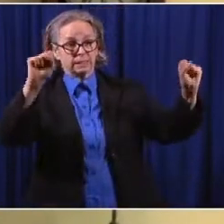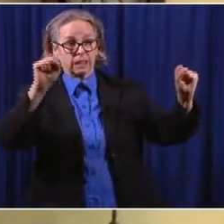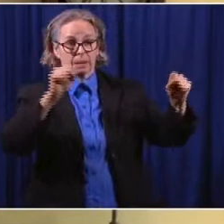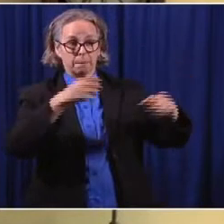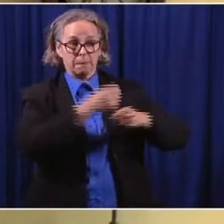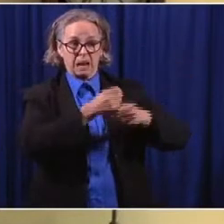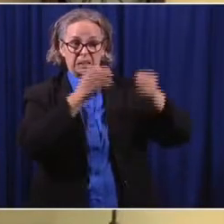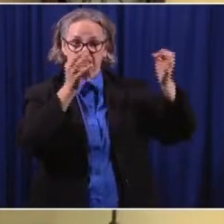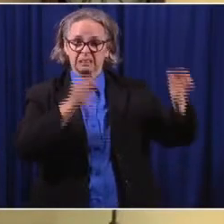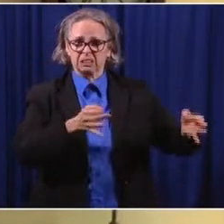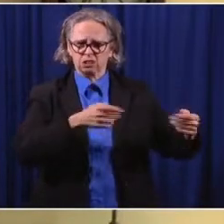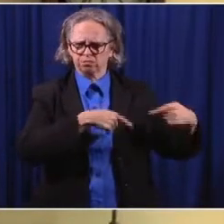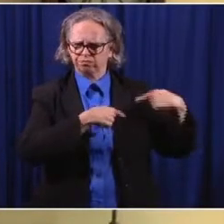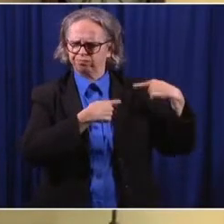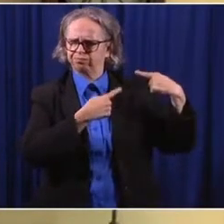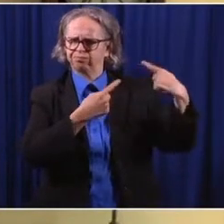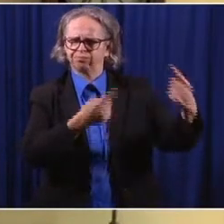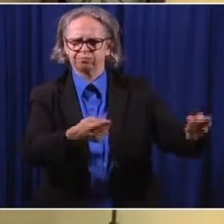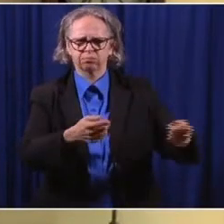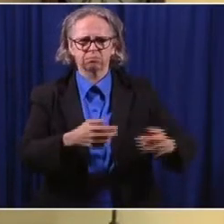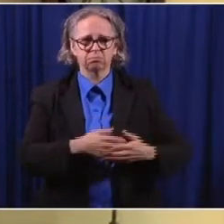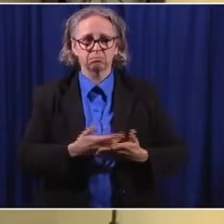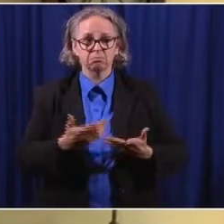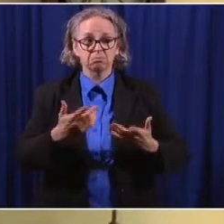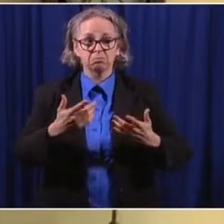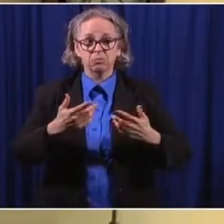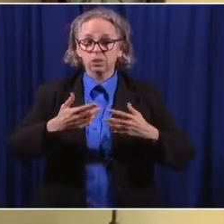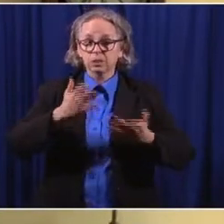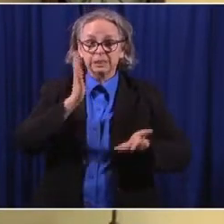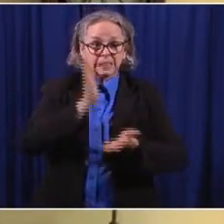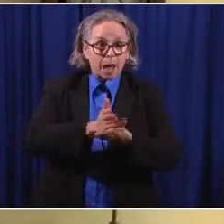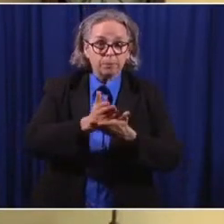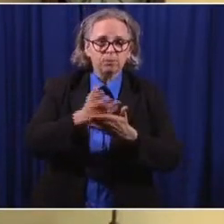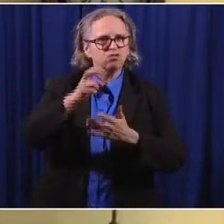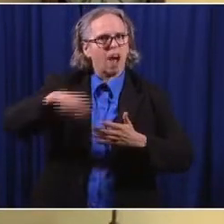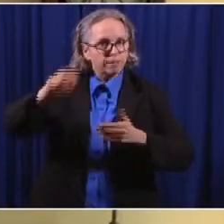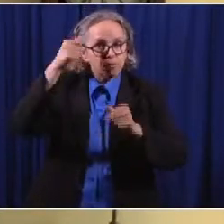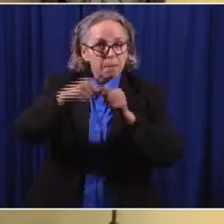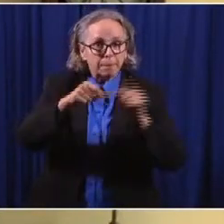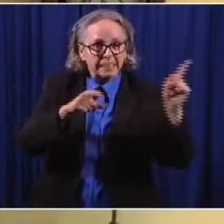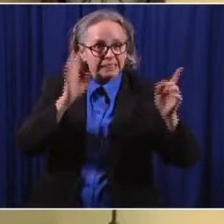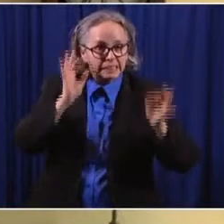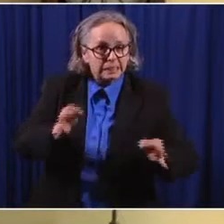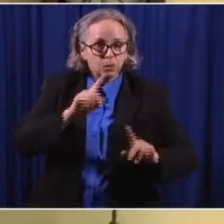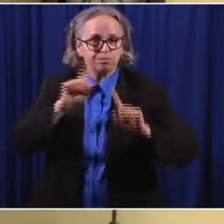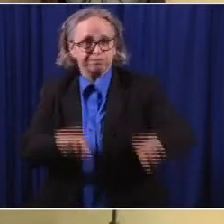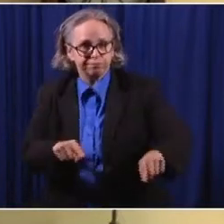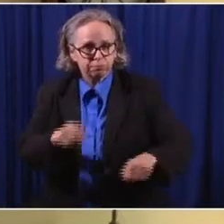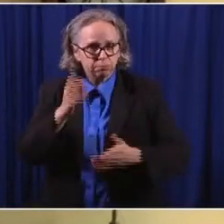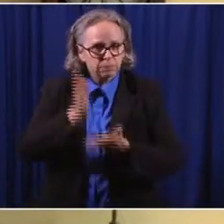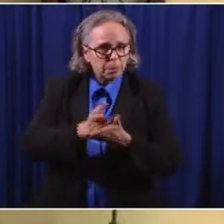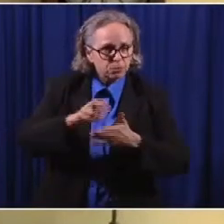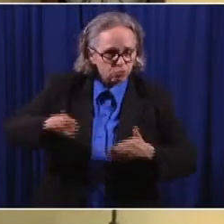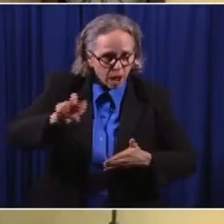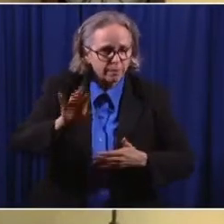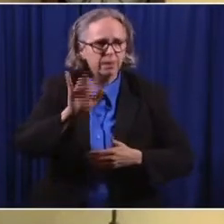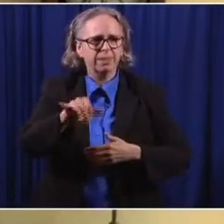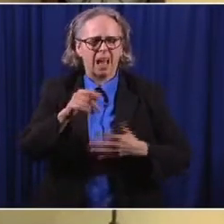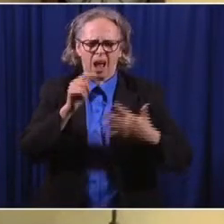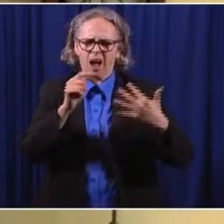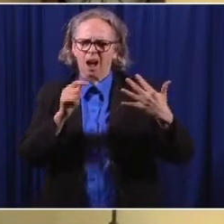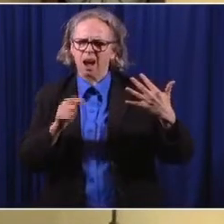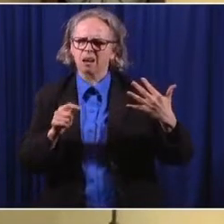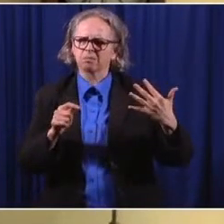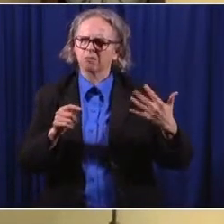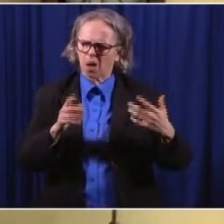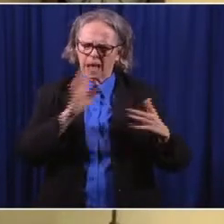to, you know, stop travel, for example. So those were decisions that